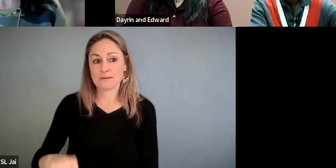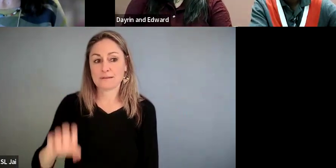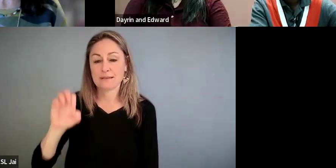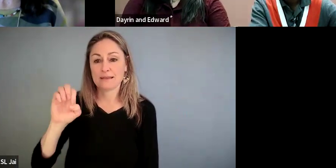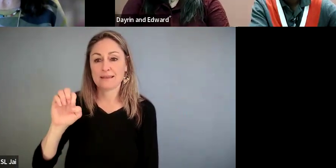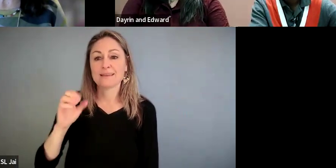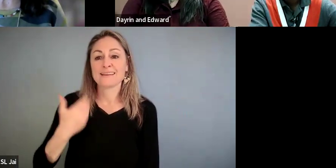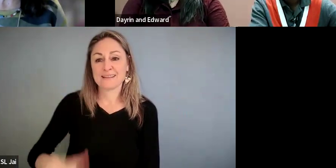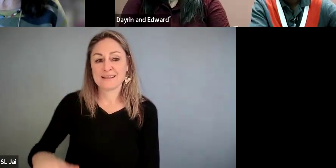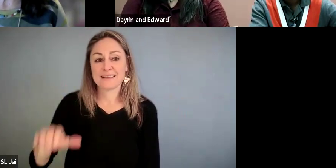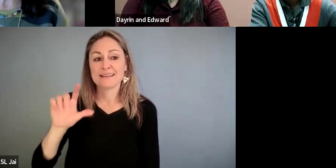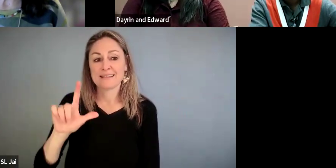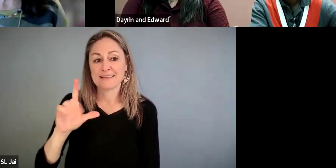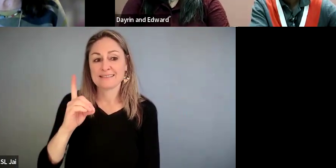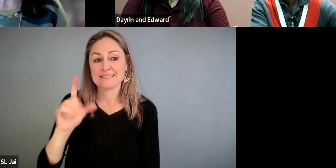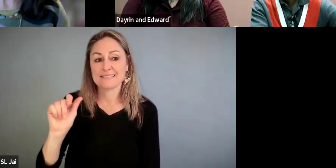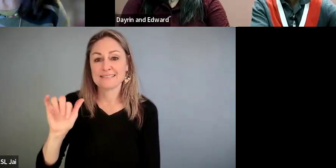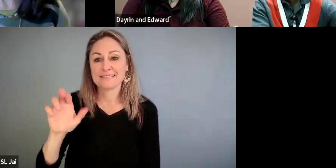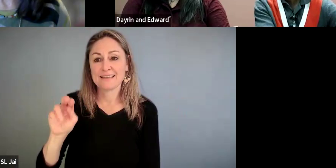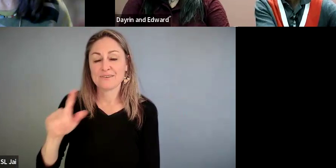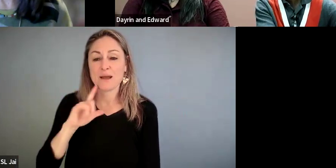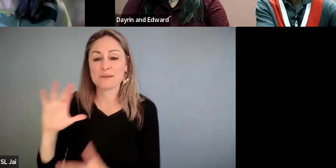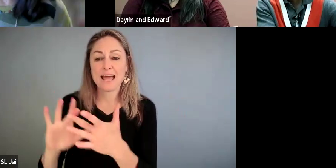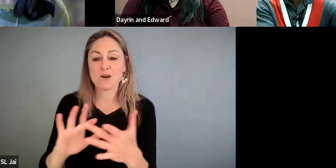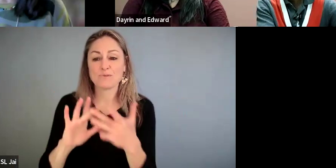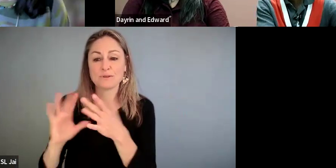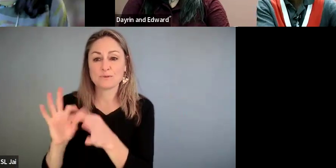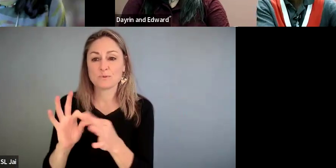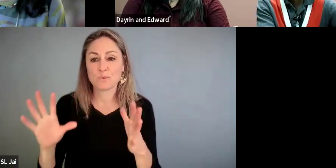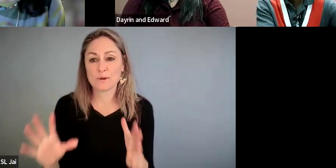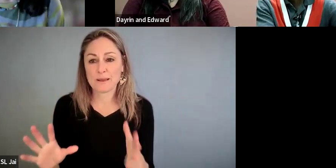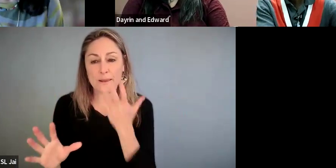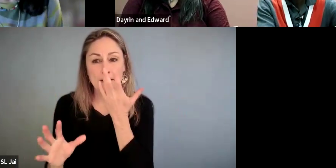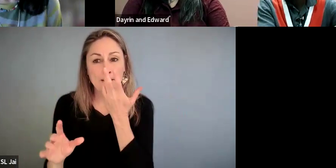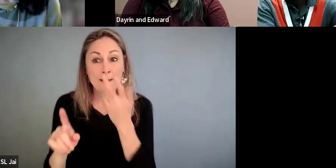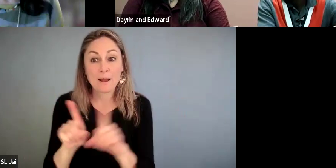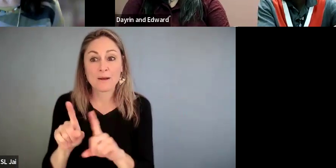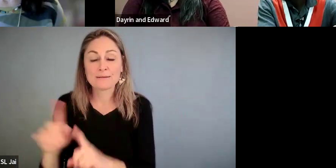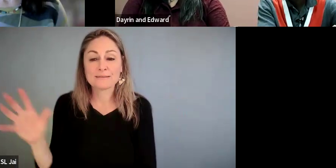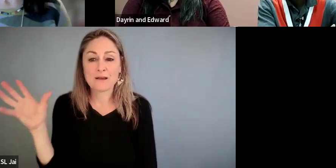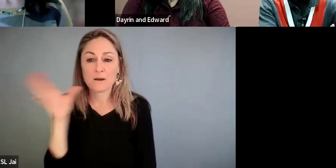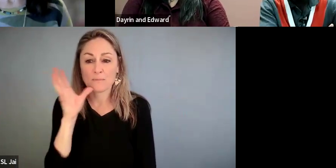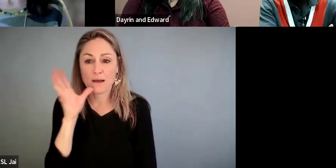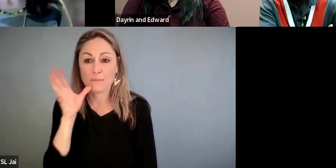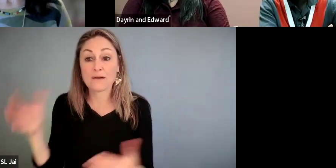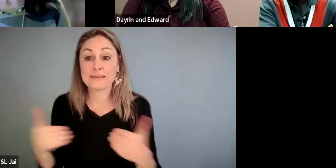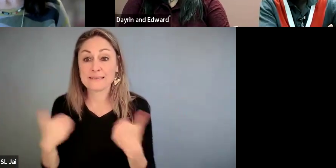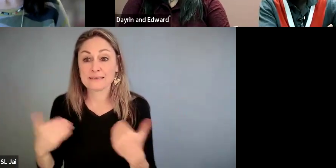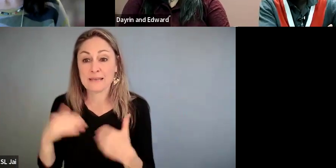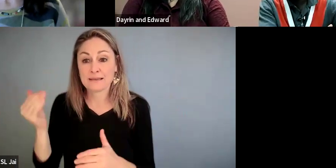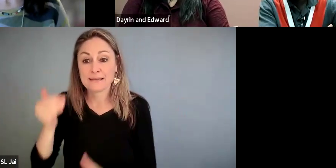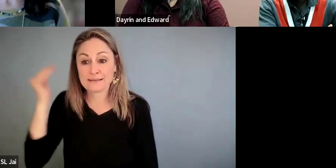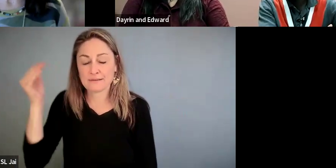Hi, my name is Dayreen. I'm an outreach coordinator, and I'm also a mom of a young adult with a